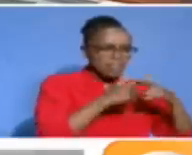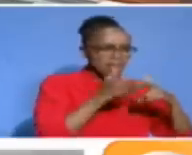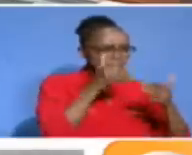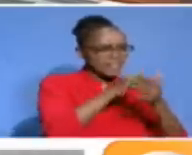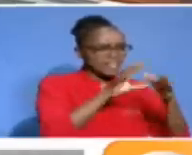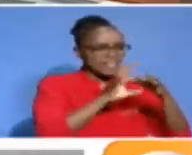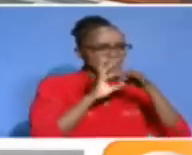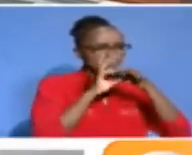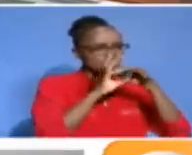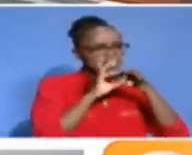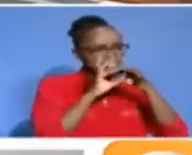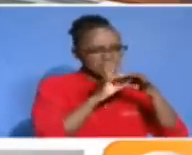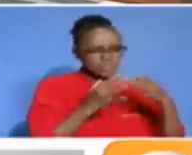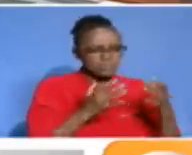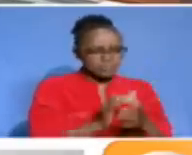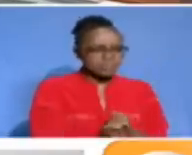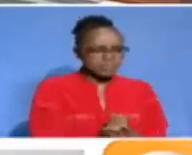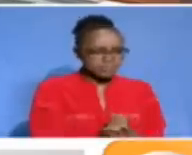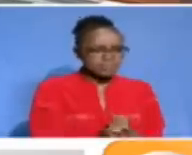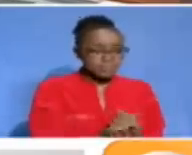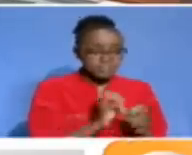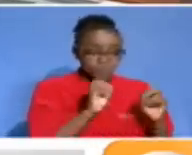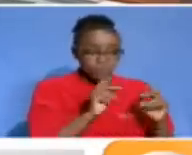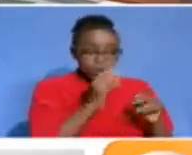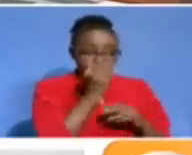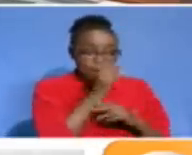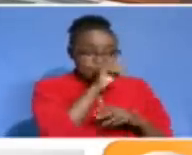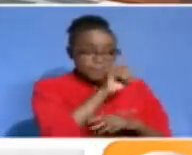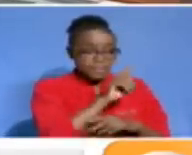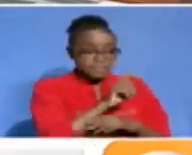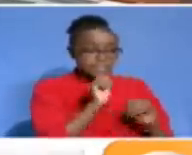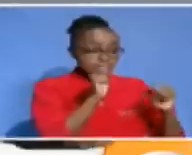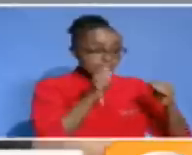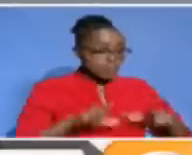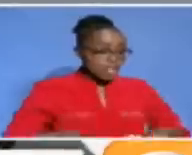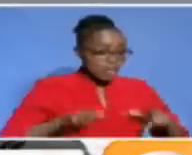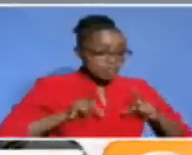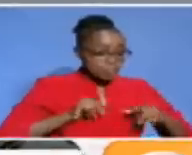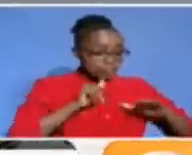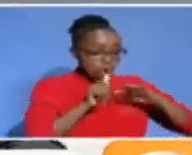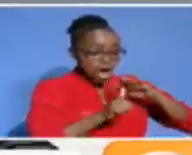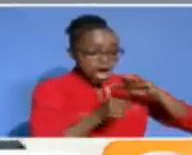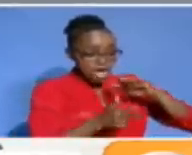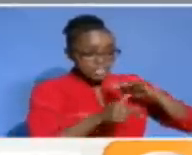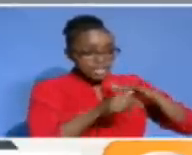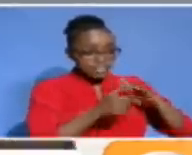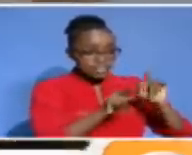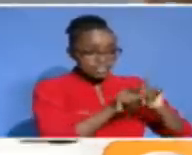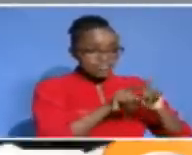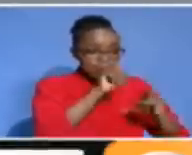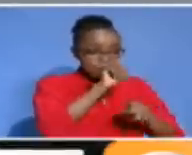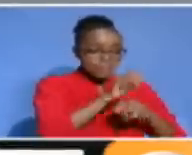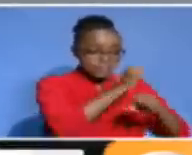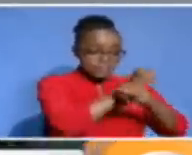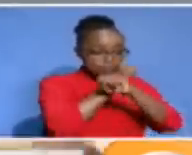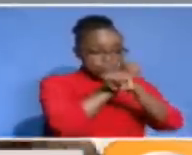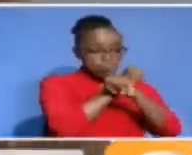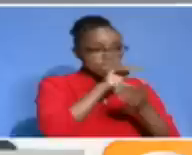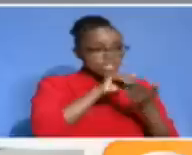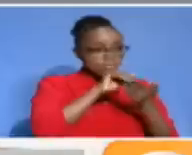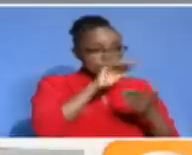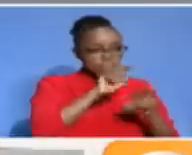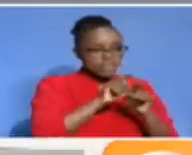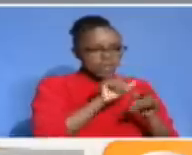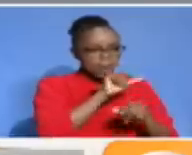coordination. Uh-huh. Yeah? Yeah. Because you have to save life of people who are under, and you have to protect more about